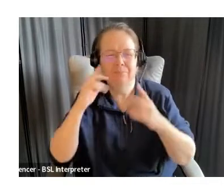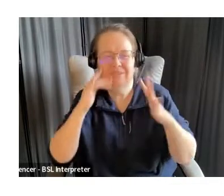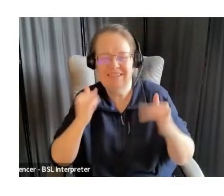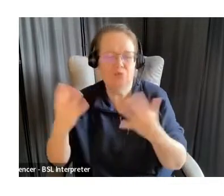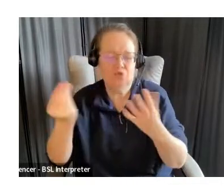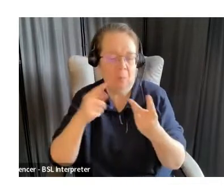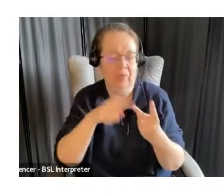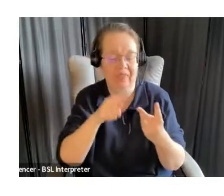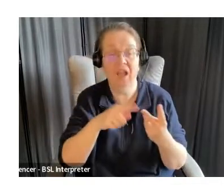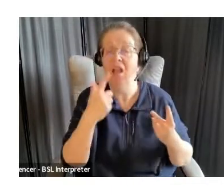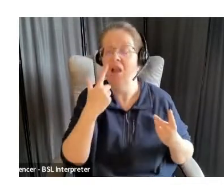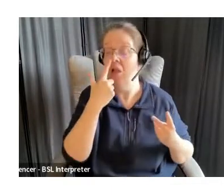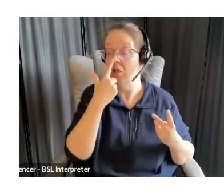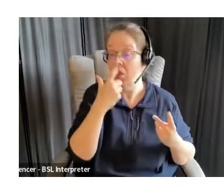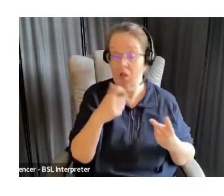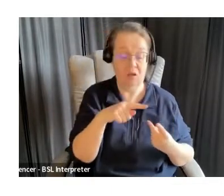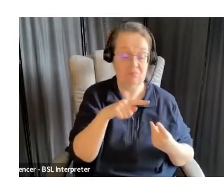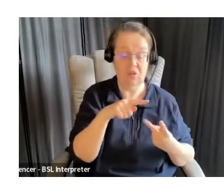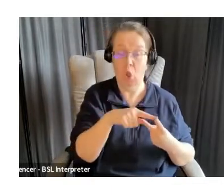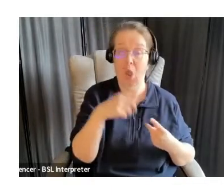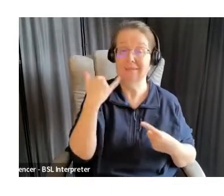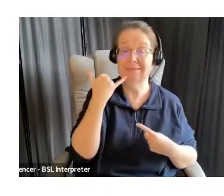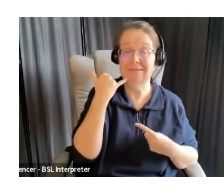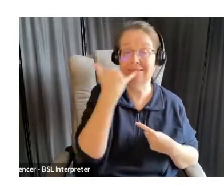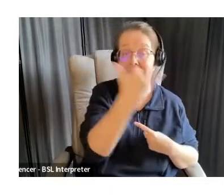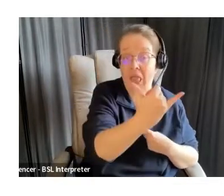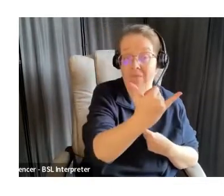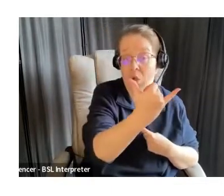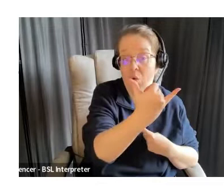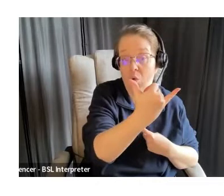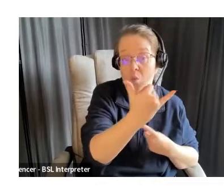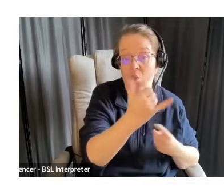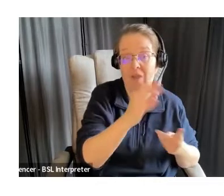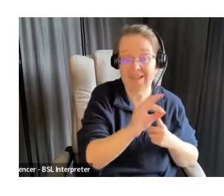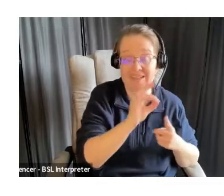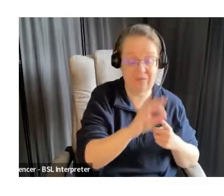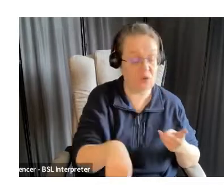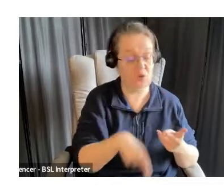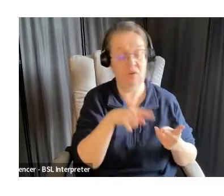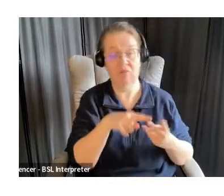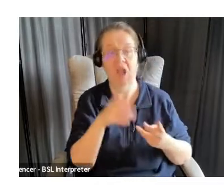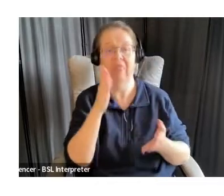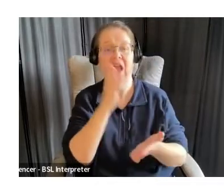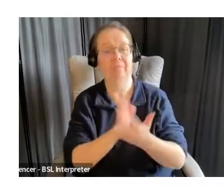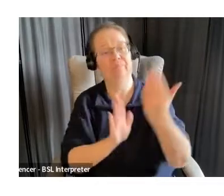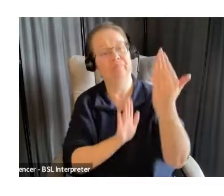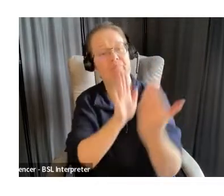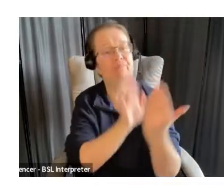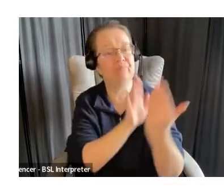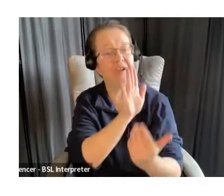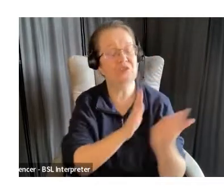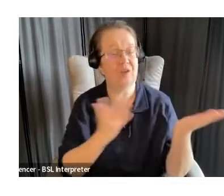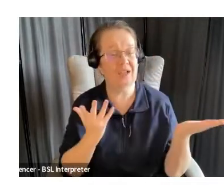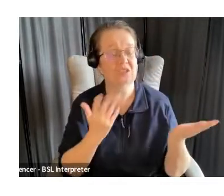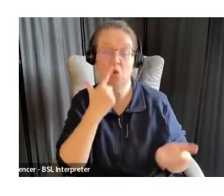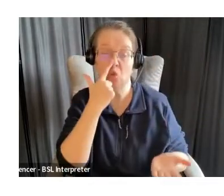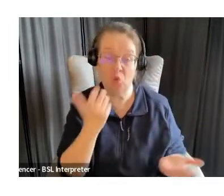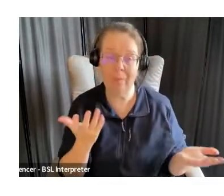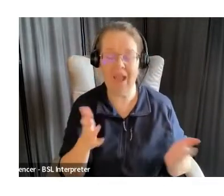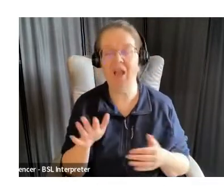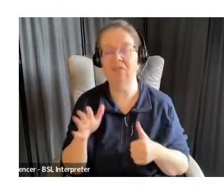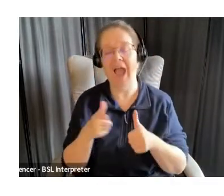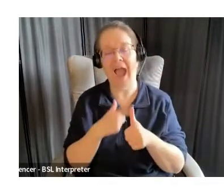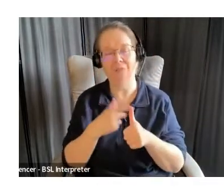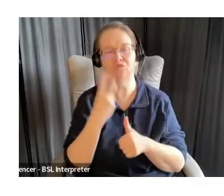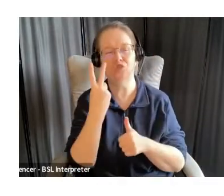Or it can usually be a telephone interview, then followed by a one-to-one or a panel interview. But the average is